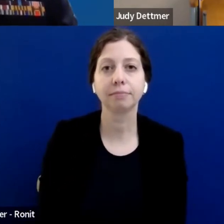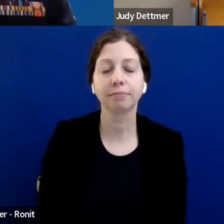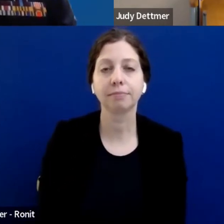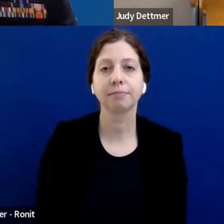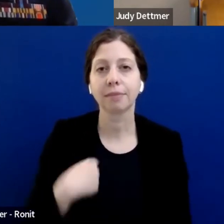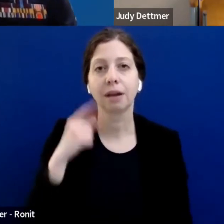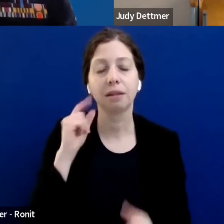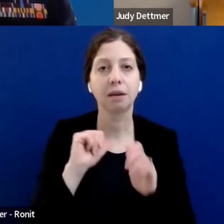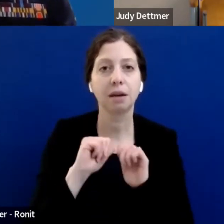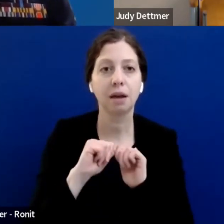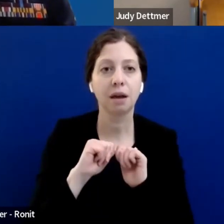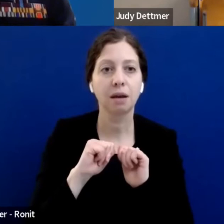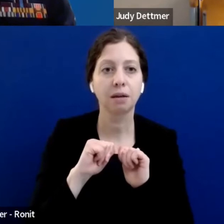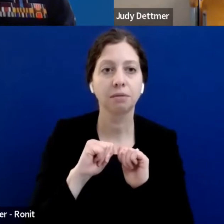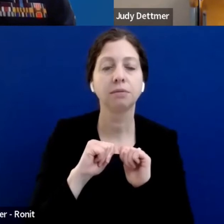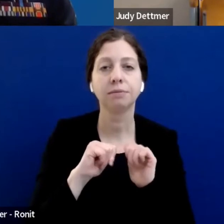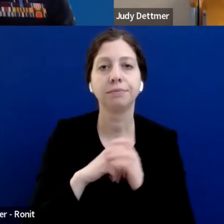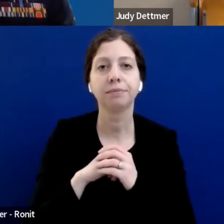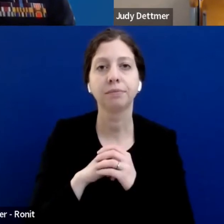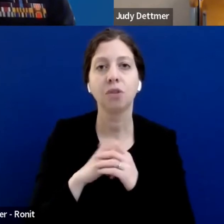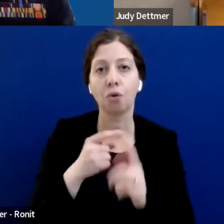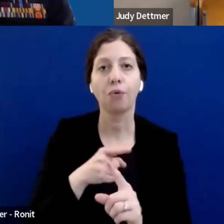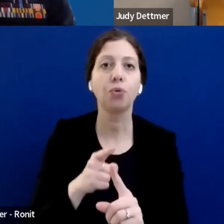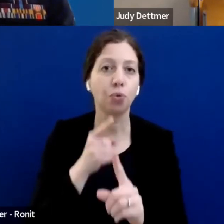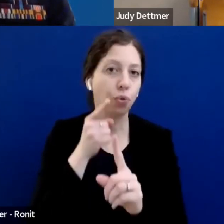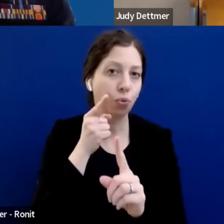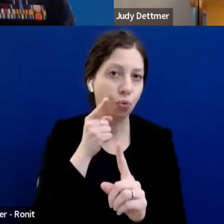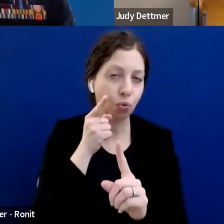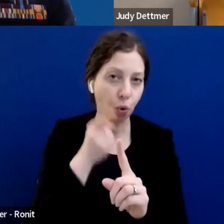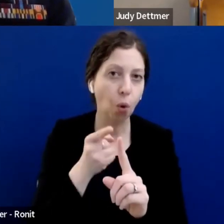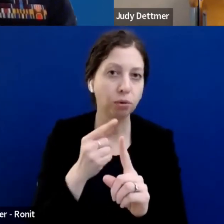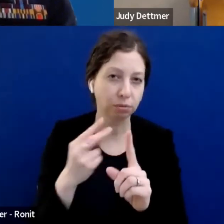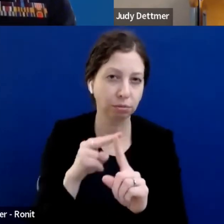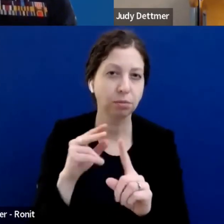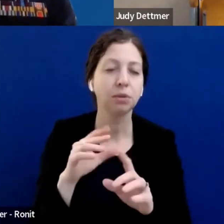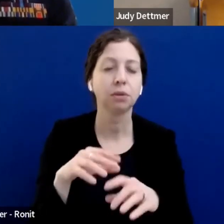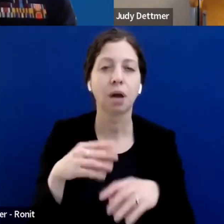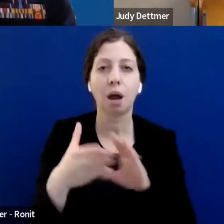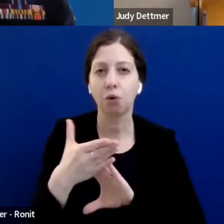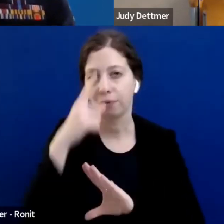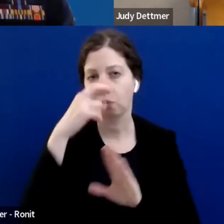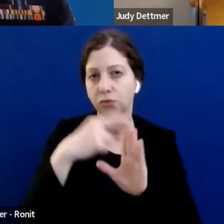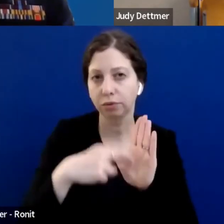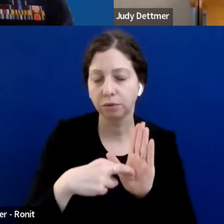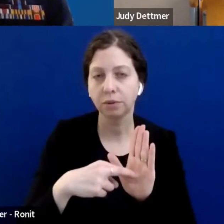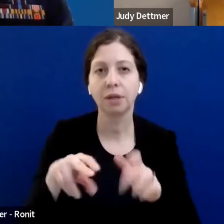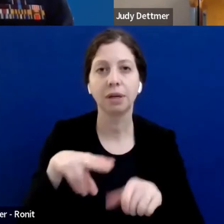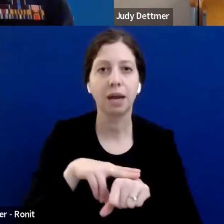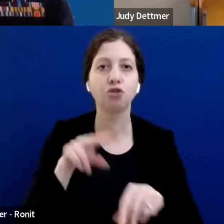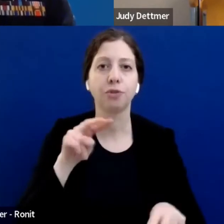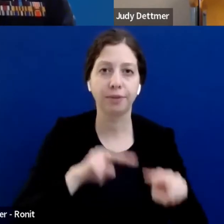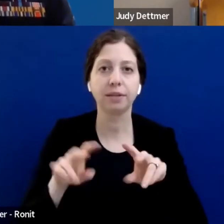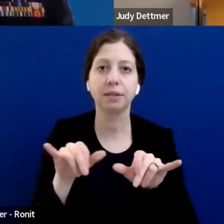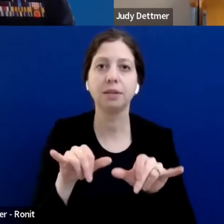think the way that we see it is that the goals and the operation of a registry and a national surveillance system